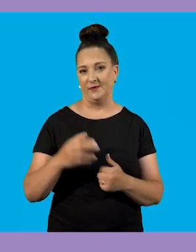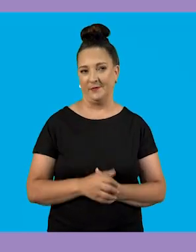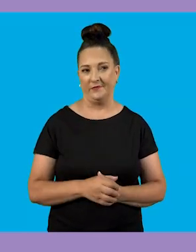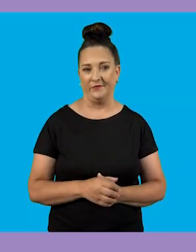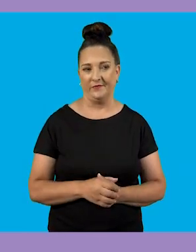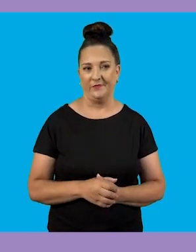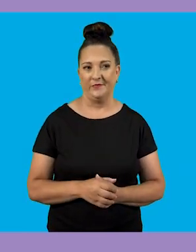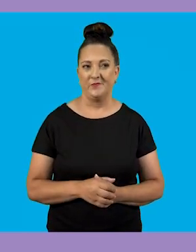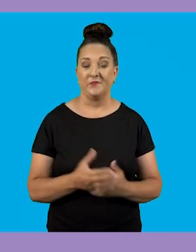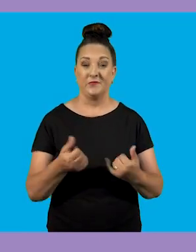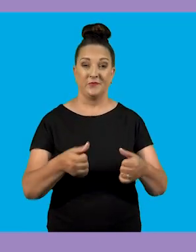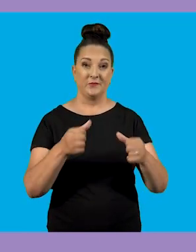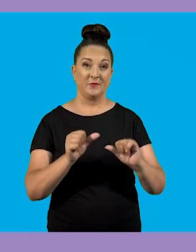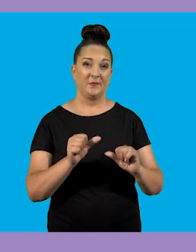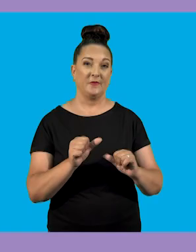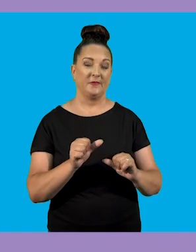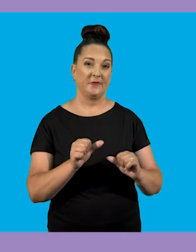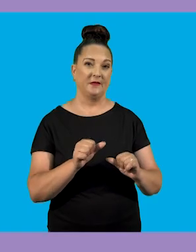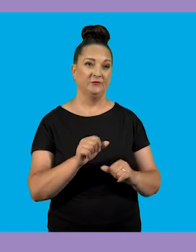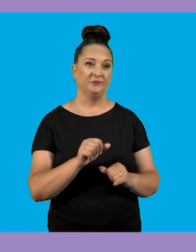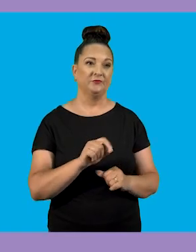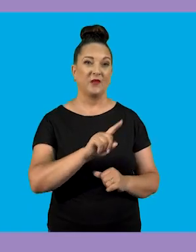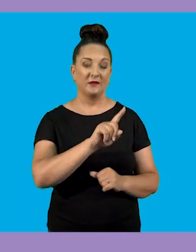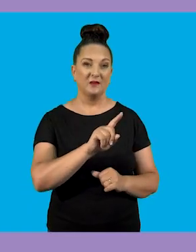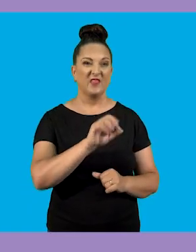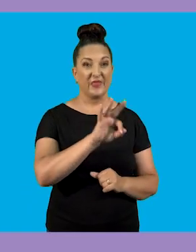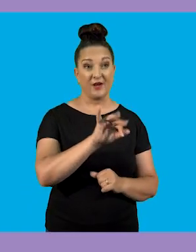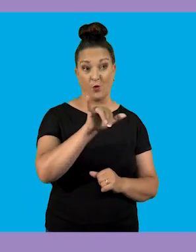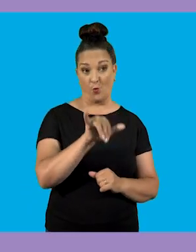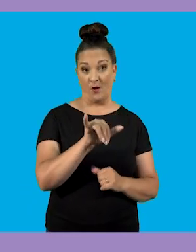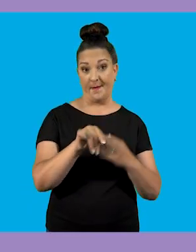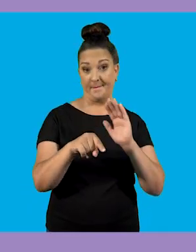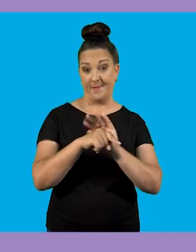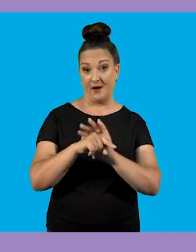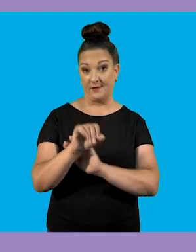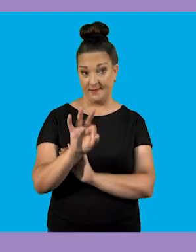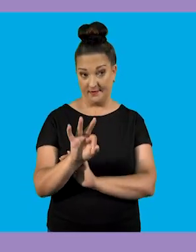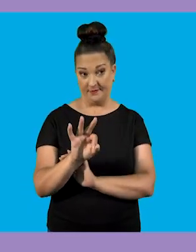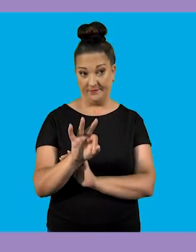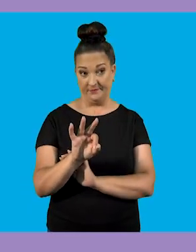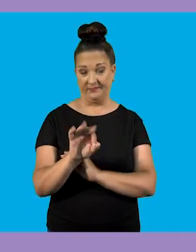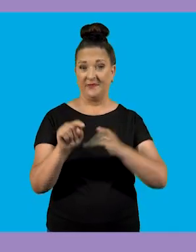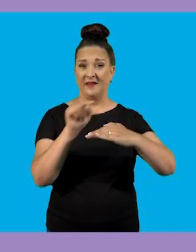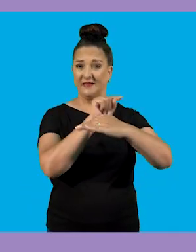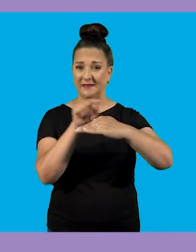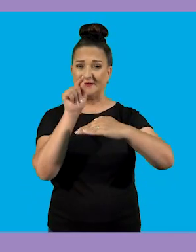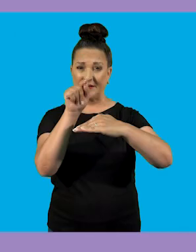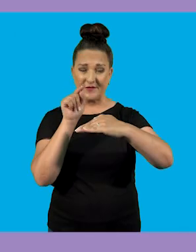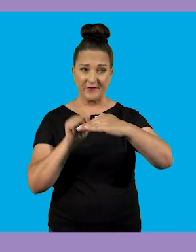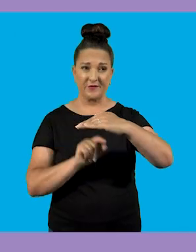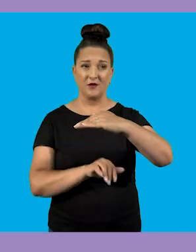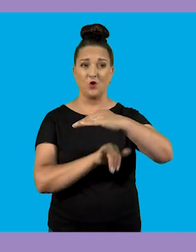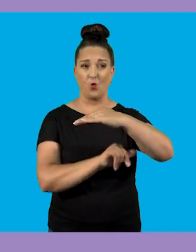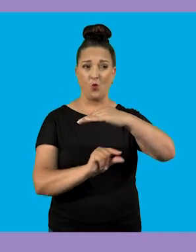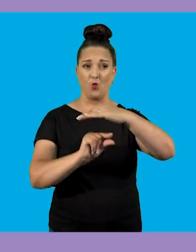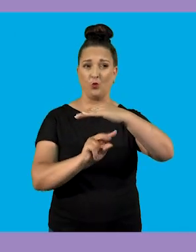answer. Let's look at the next one. So the next one there we have 3y minus 3, and this is all divided